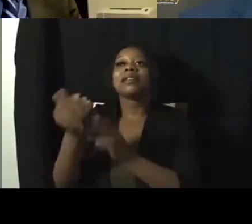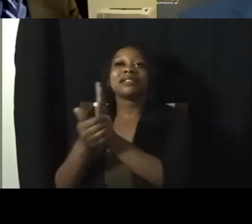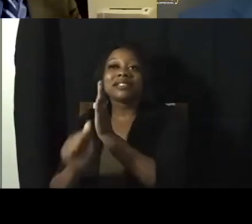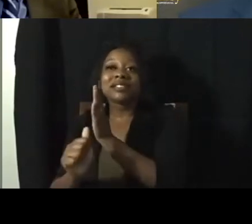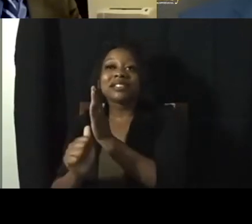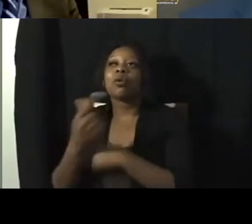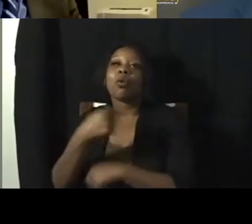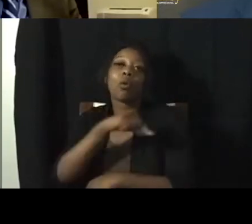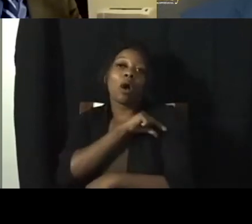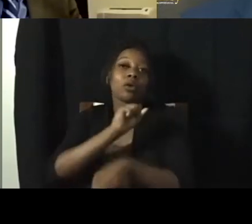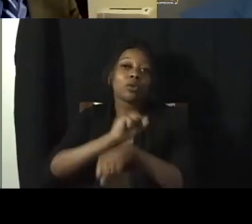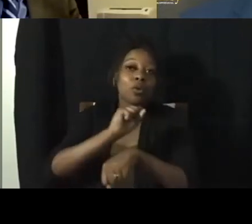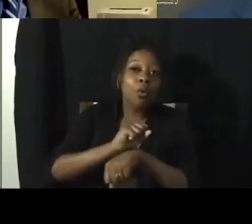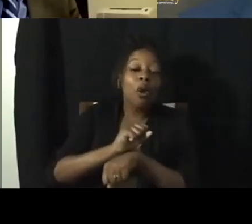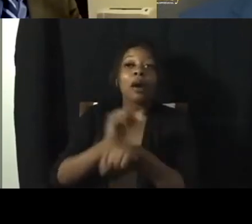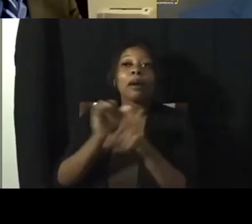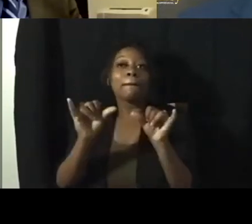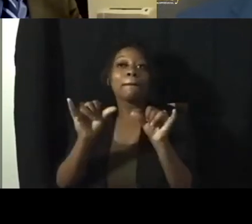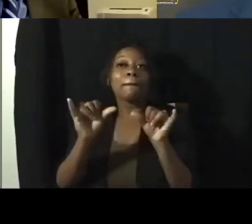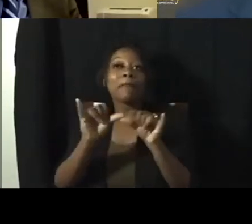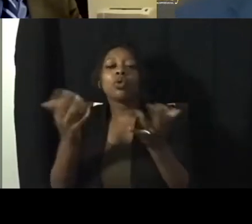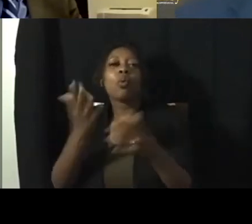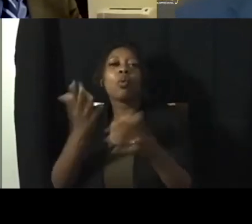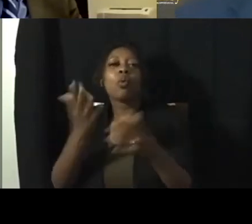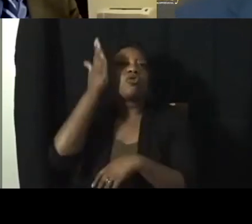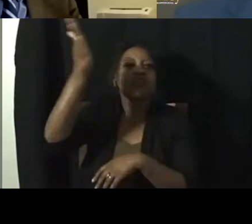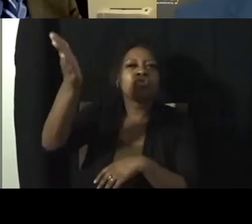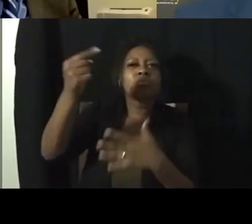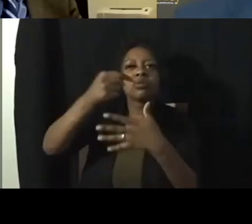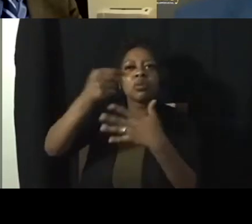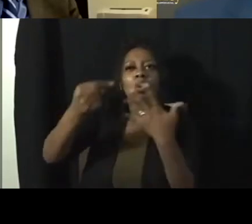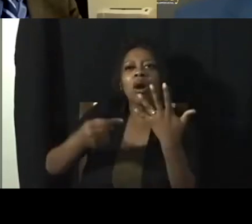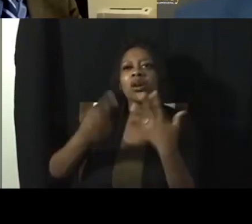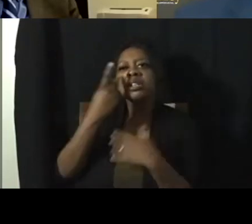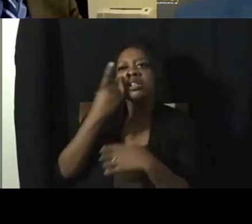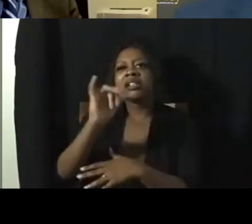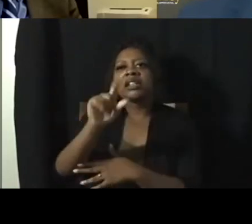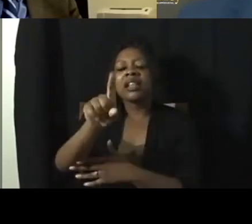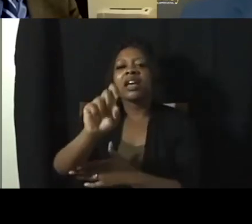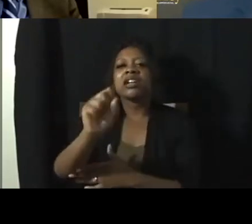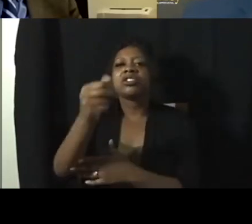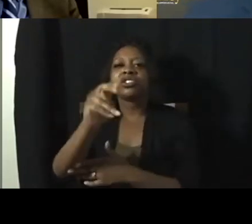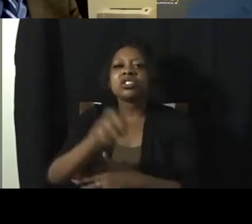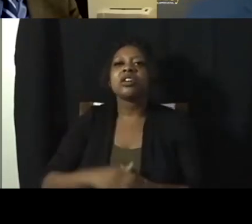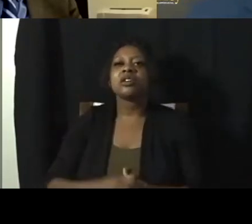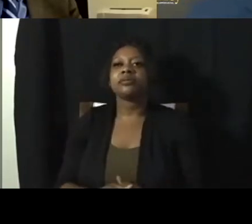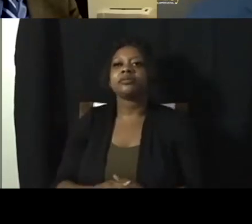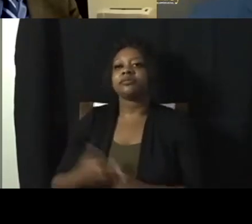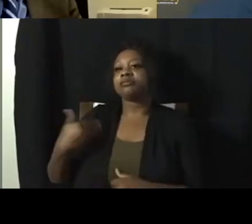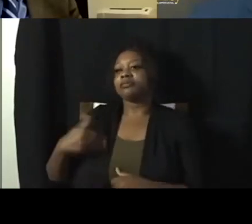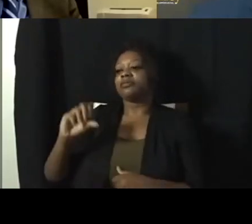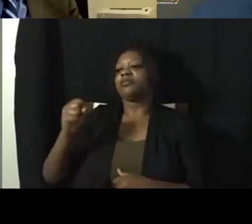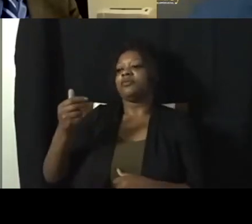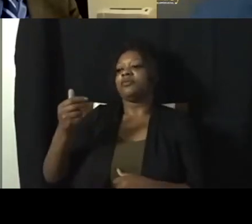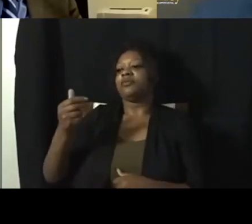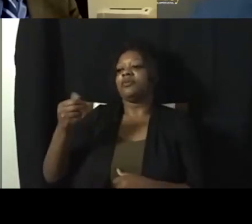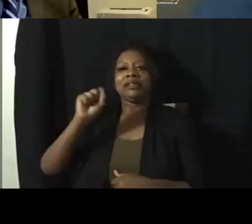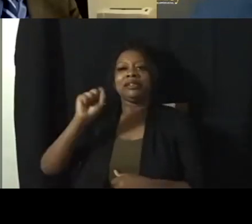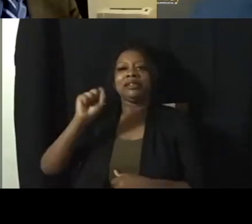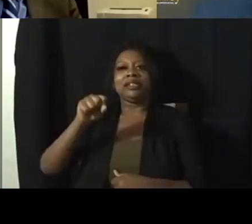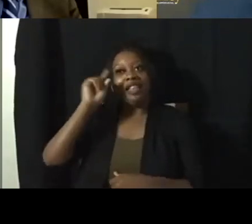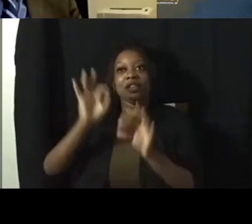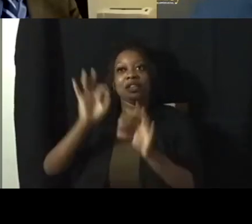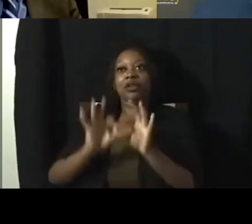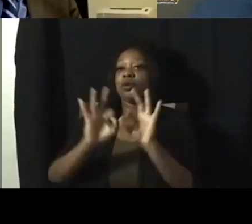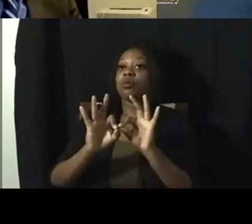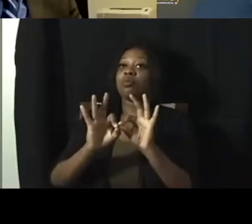So what do future metrics look like, Shane? Sure. So I think that's certainly an important question, because what gets